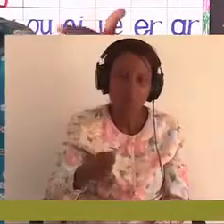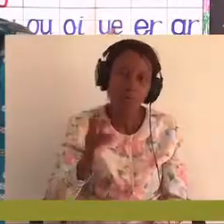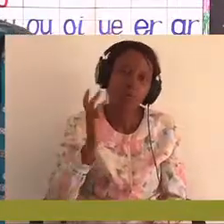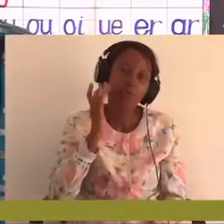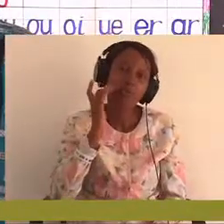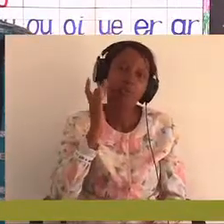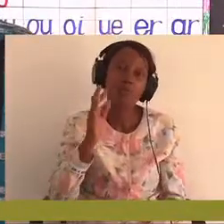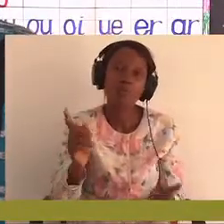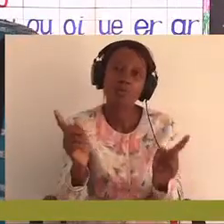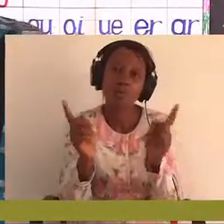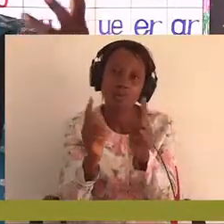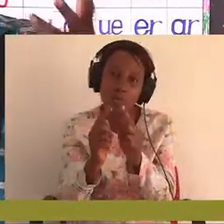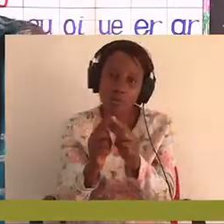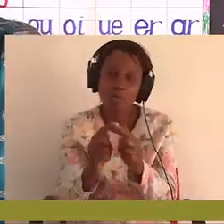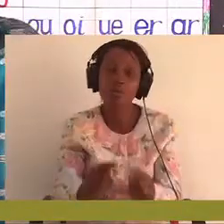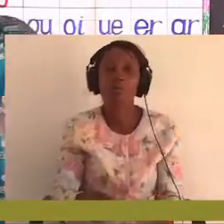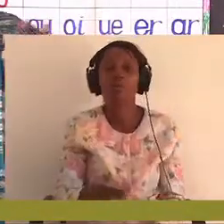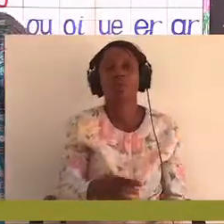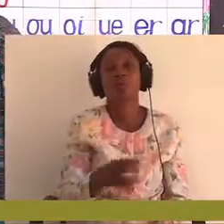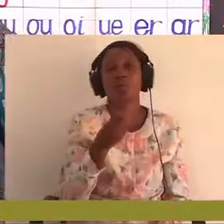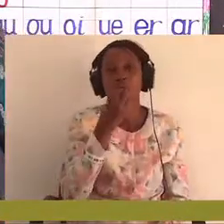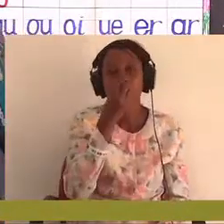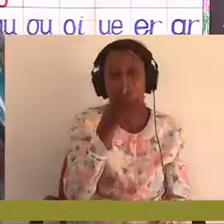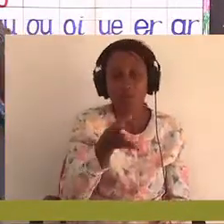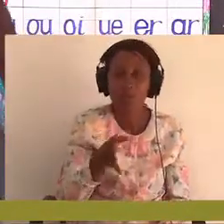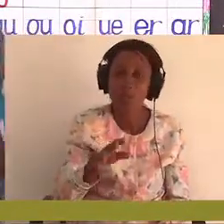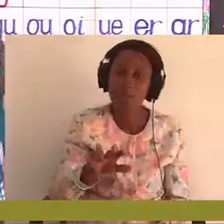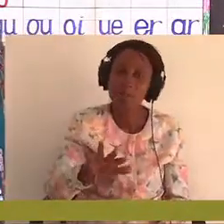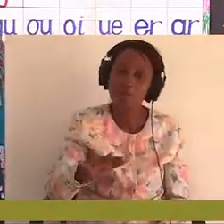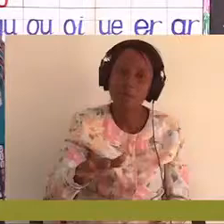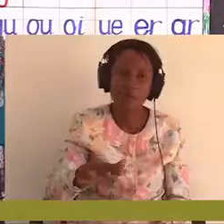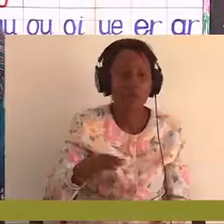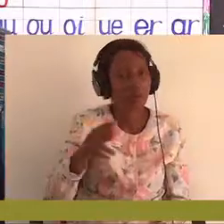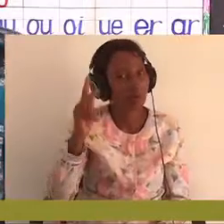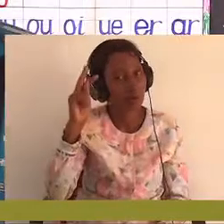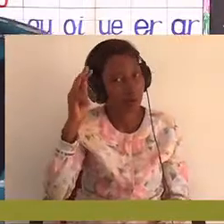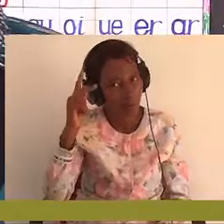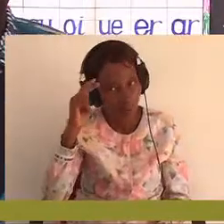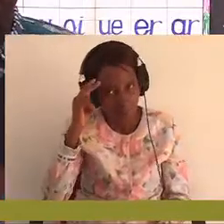Tomorrow when we meet, you tell me whether you realize something.